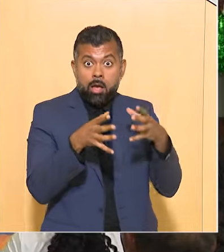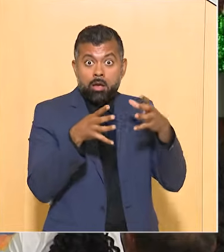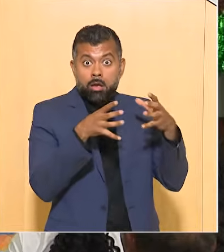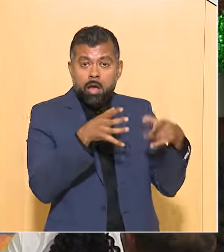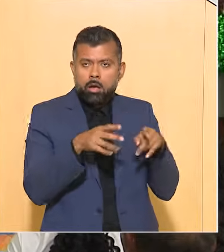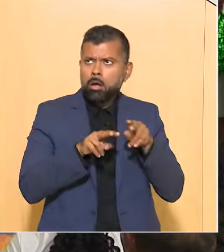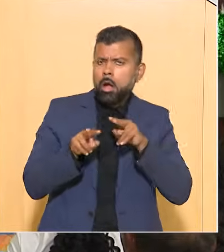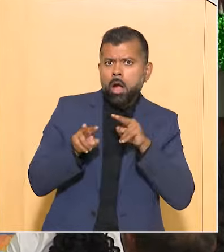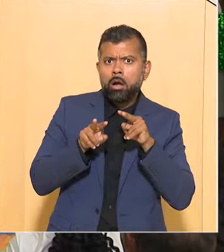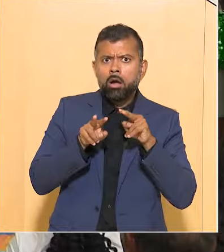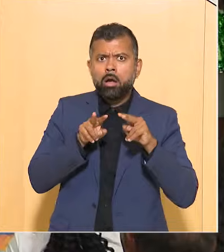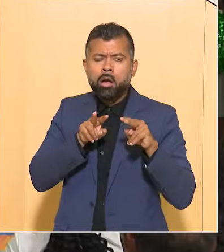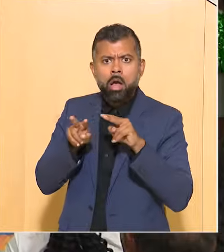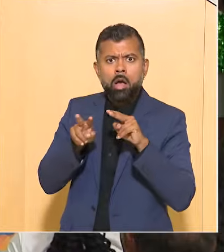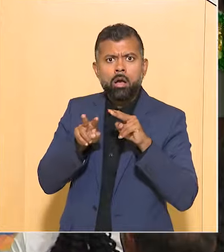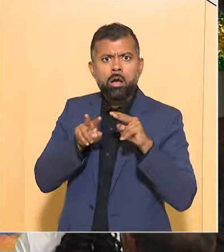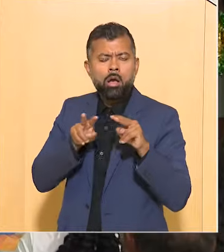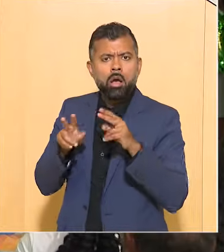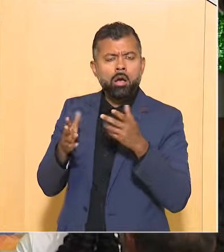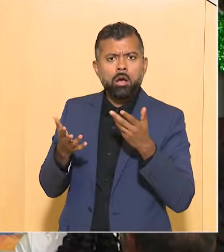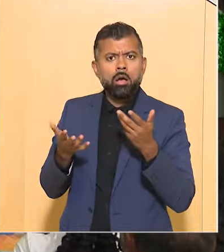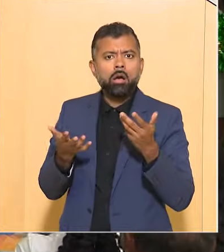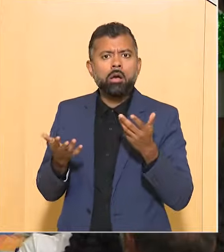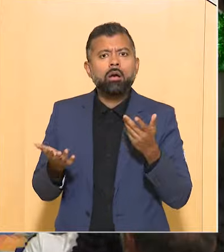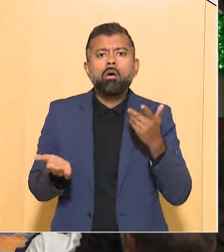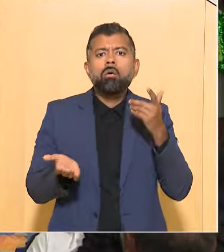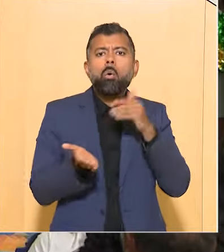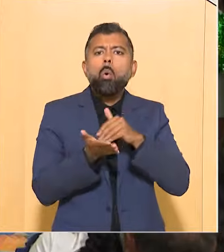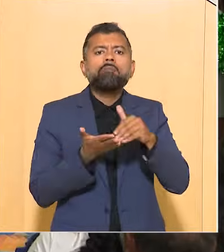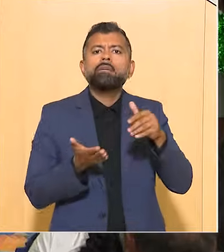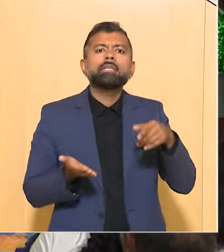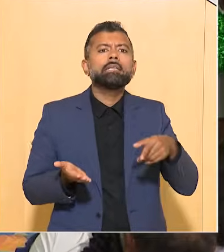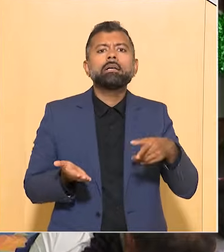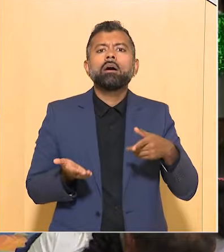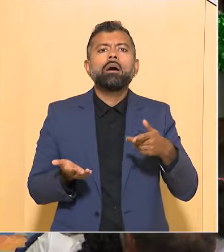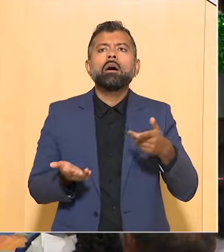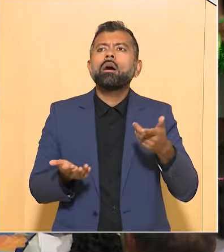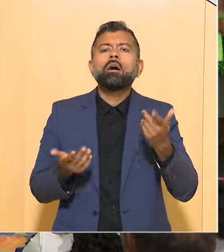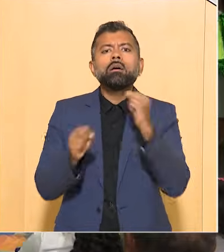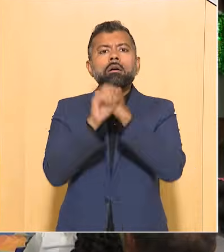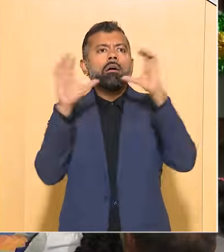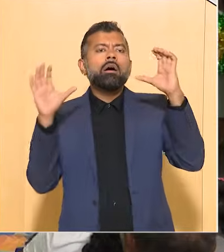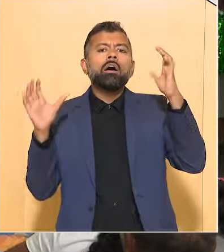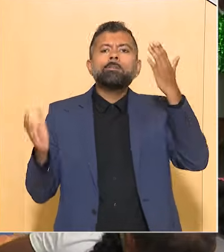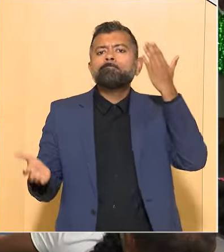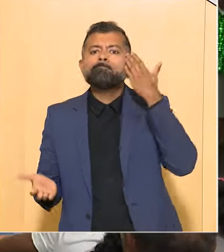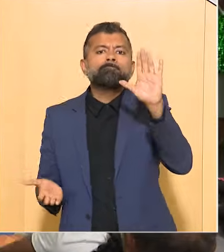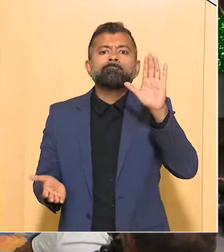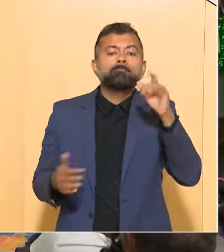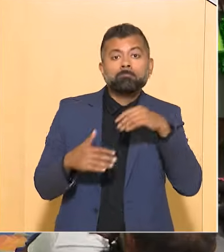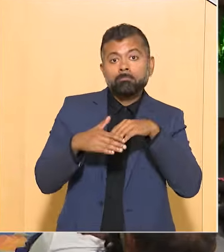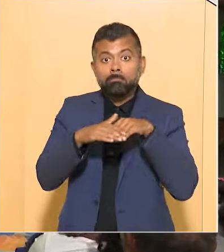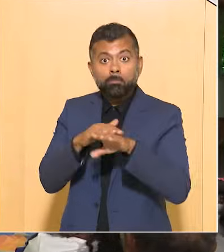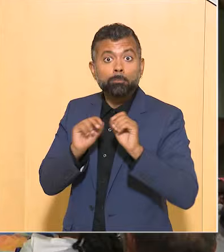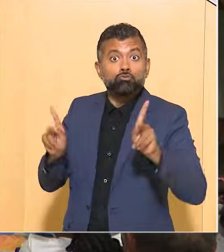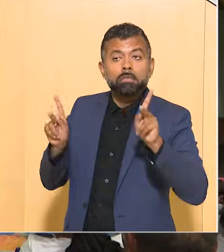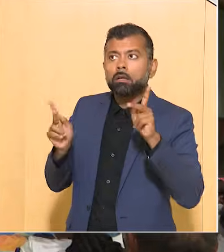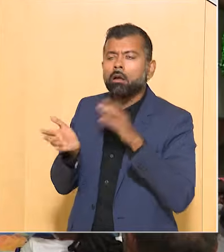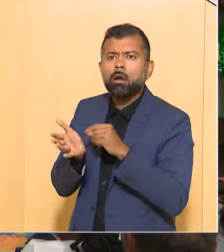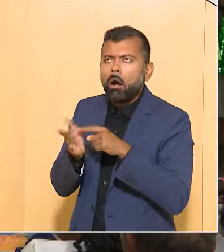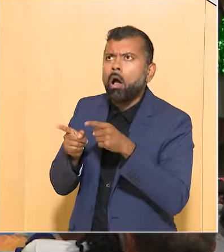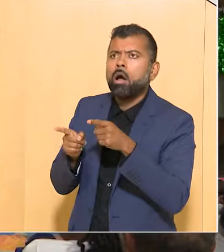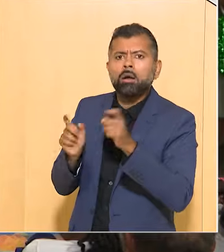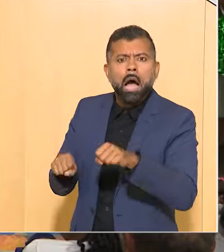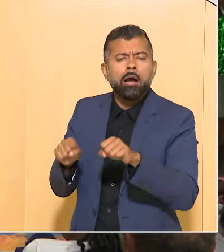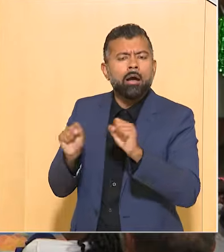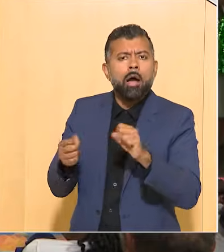the most able to suck up information and make decisions about the rest of their lives and decide to be on a positive,